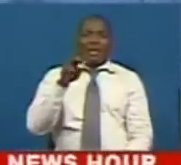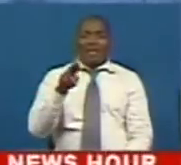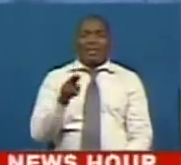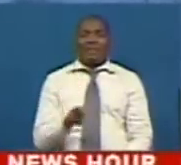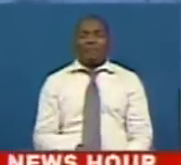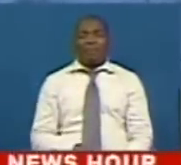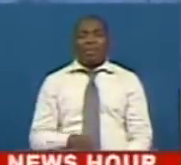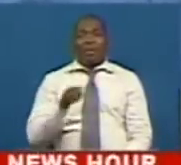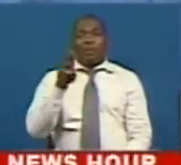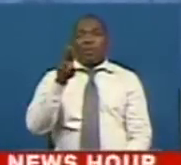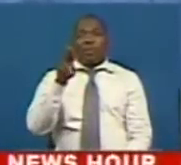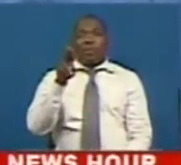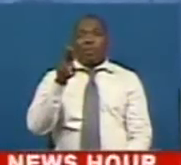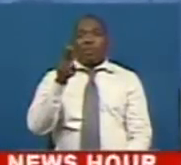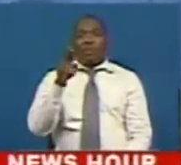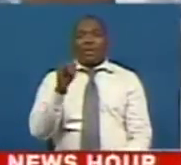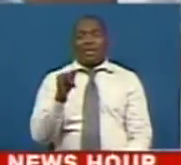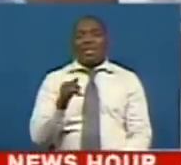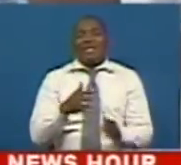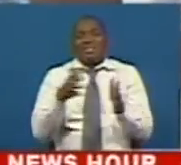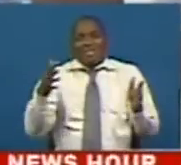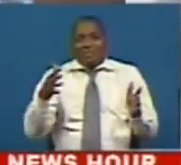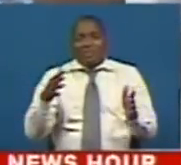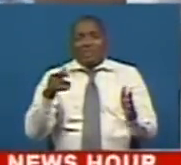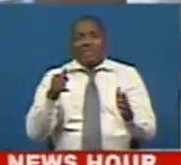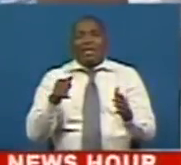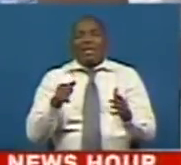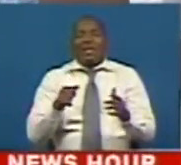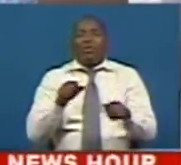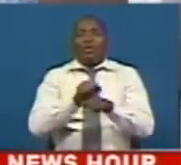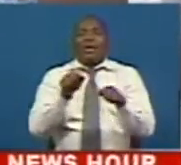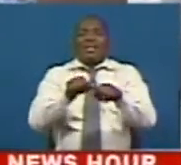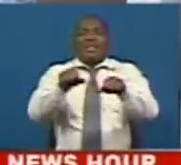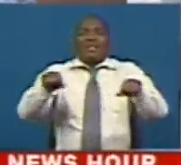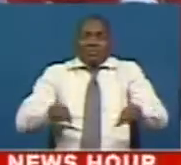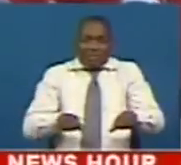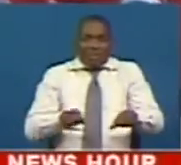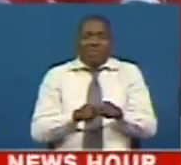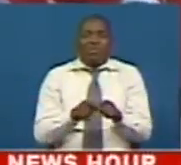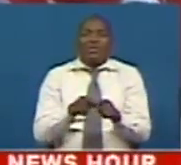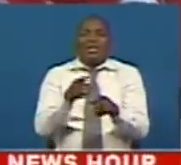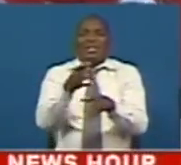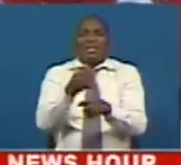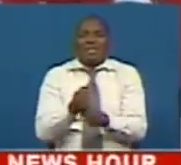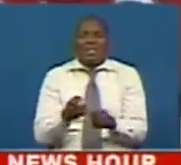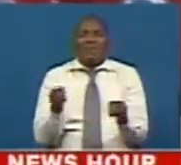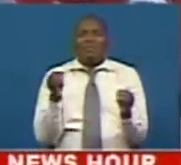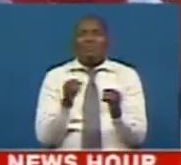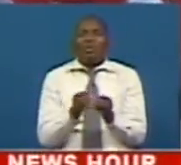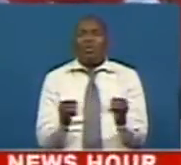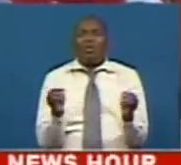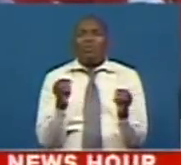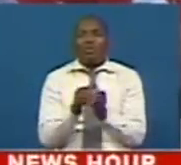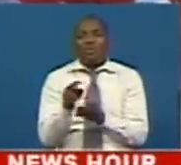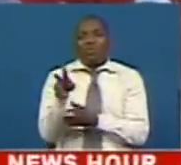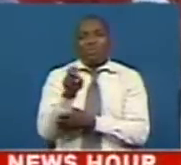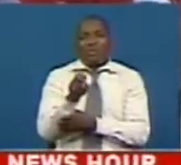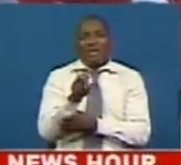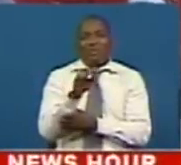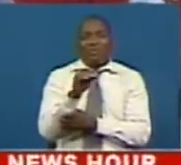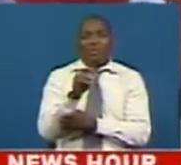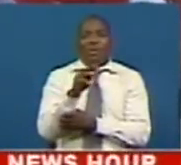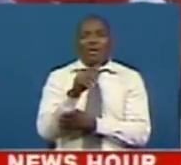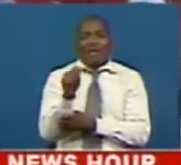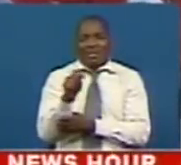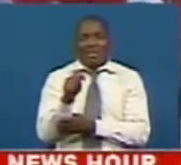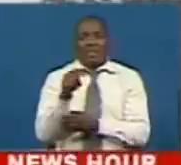said Bui has expanded its existing switchyard infrastructure to accommodate the injection of the 250